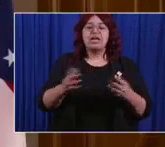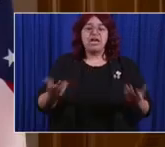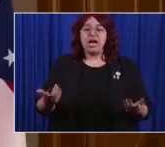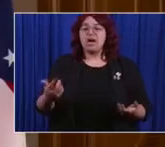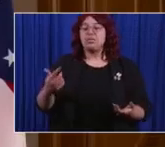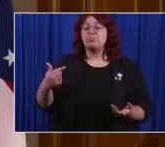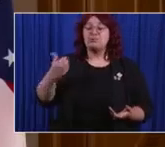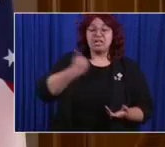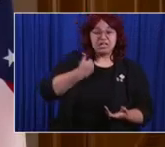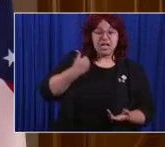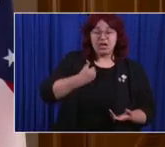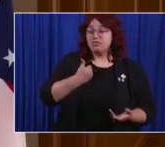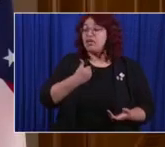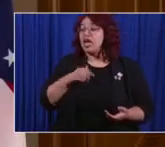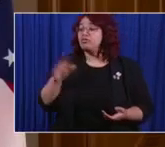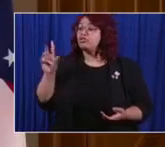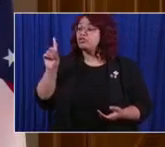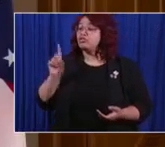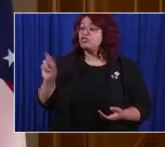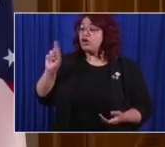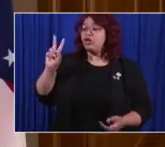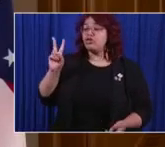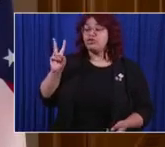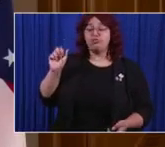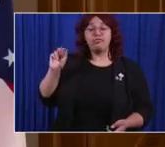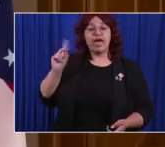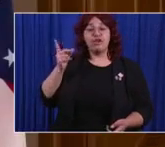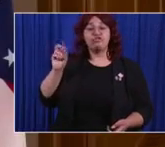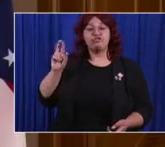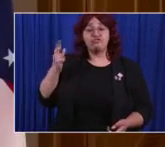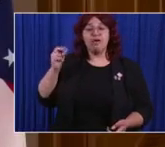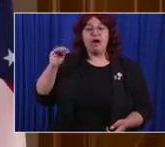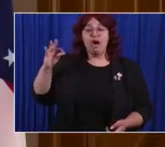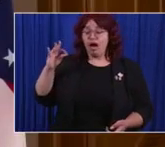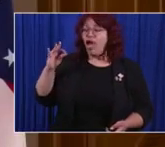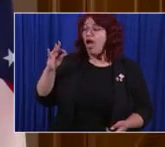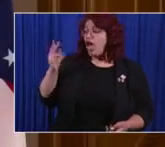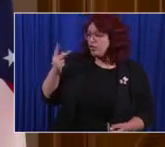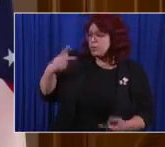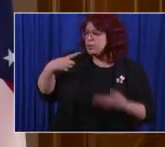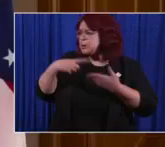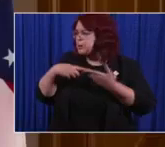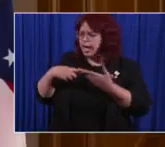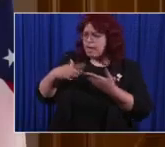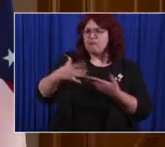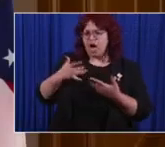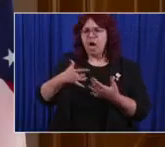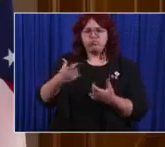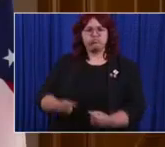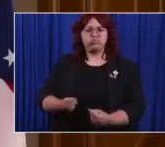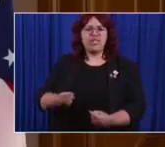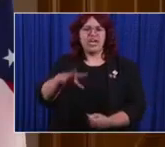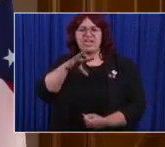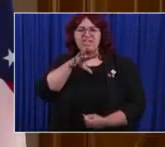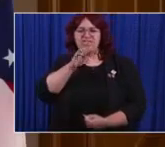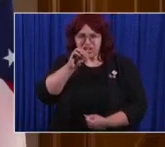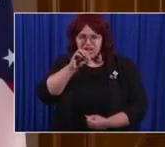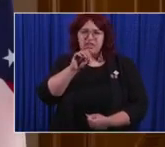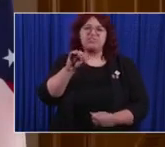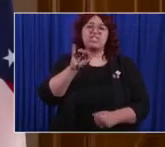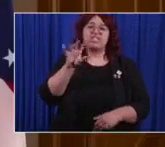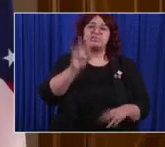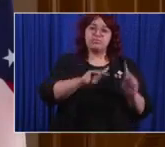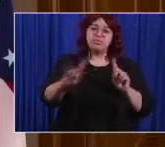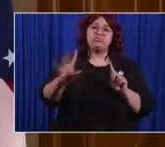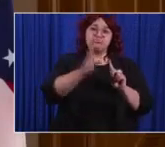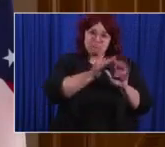Vanderhoff felt confident that 50 was a good number. And, we checked with some other